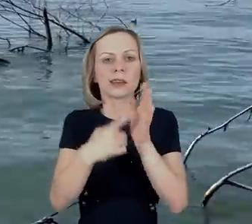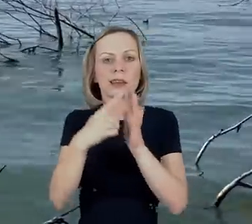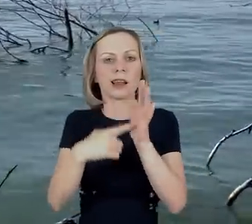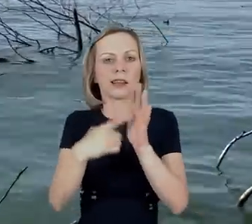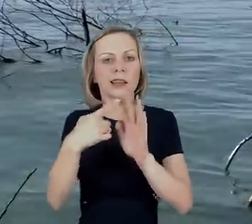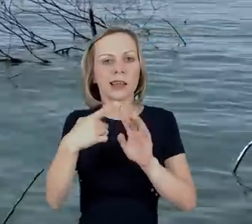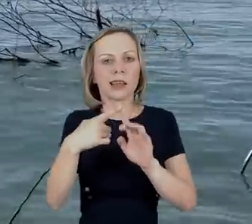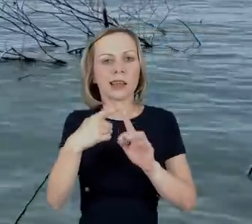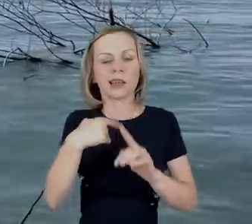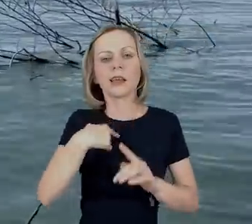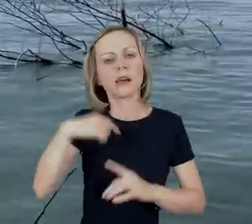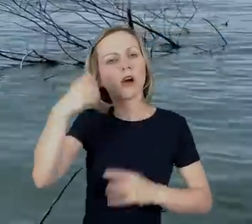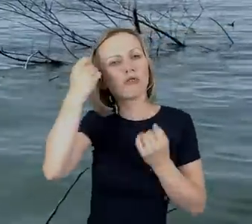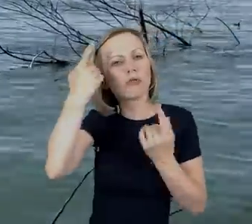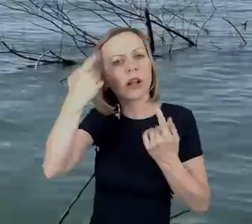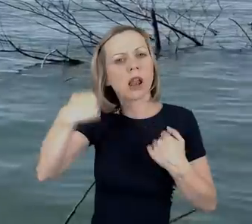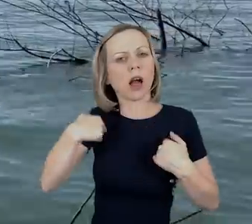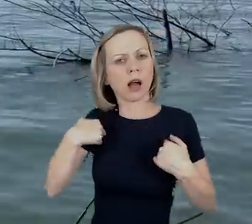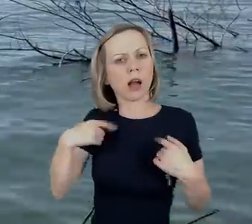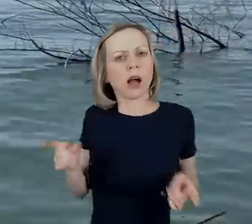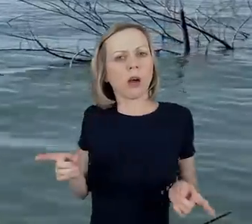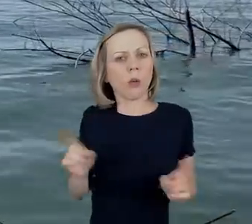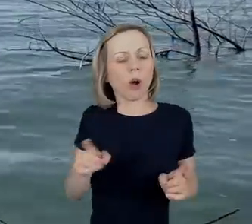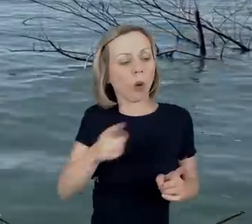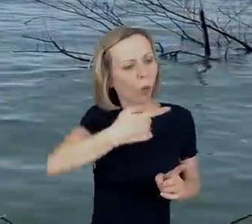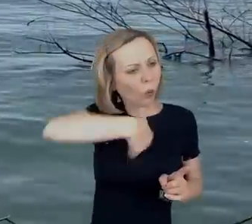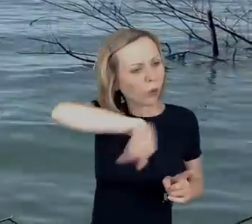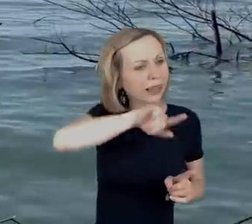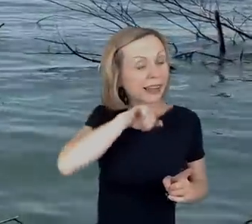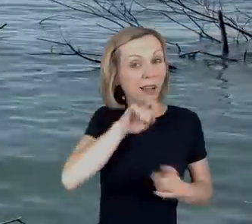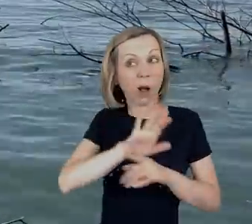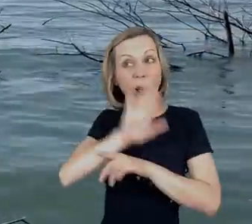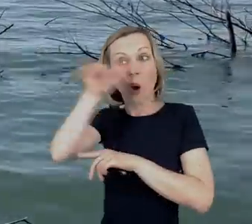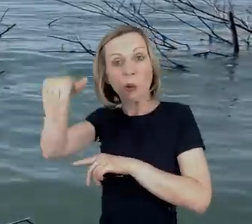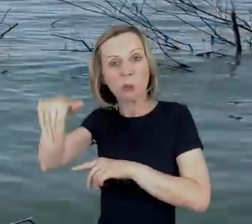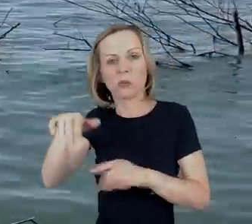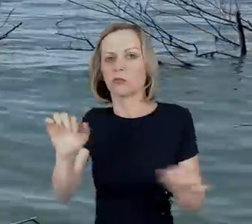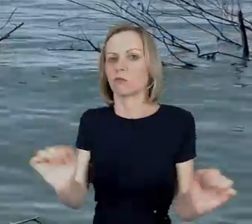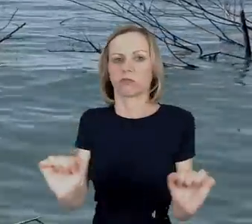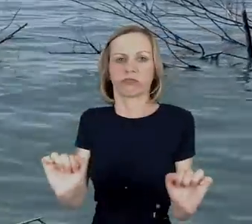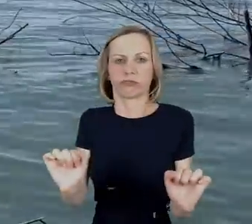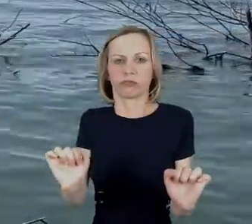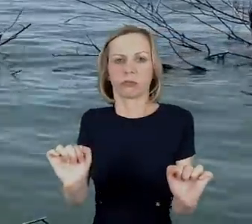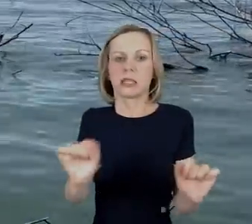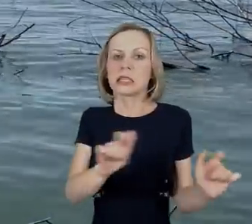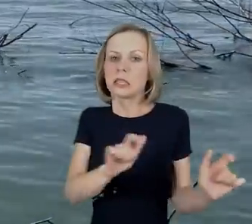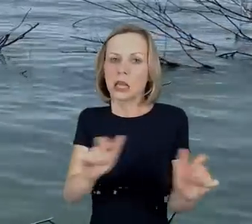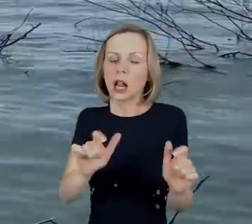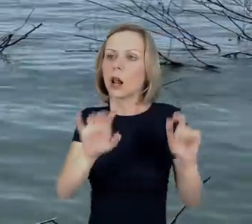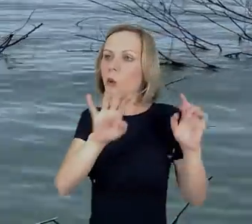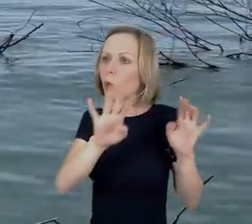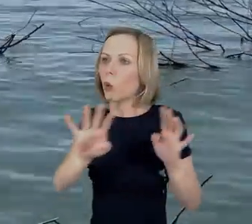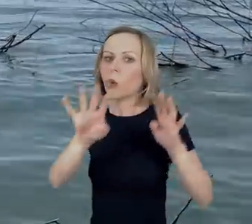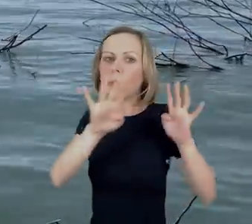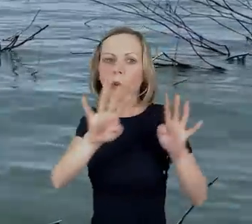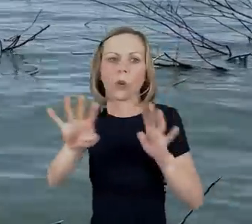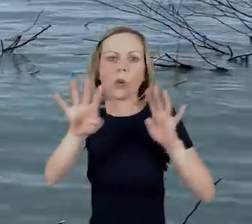Visiting Galilee made me realize that we are all still